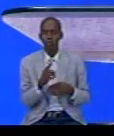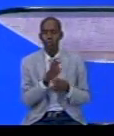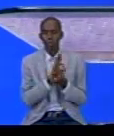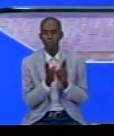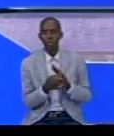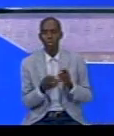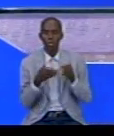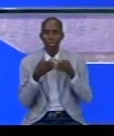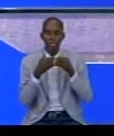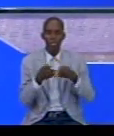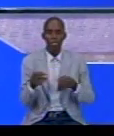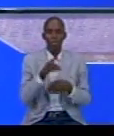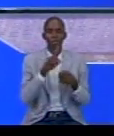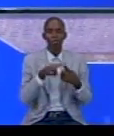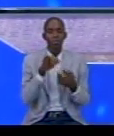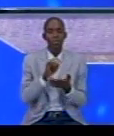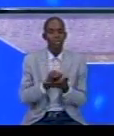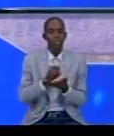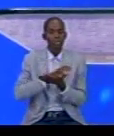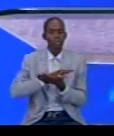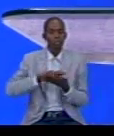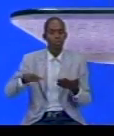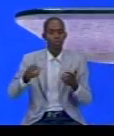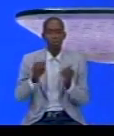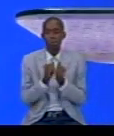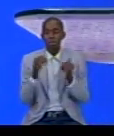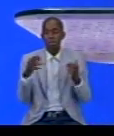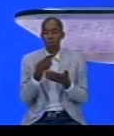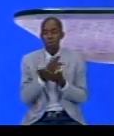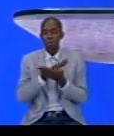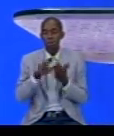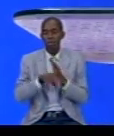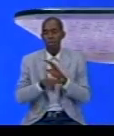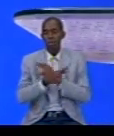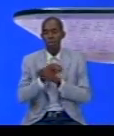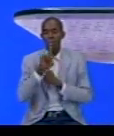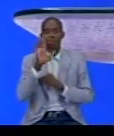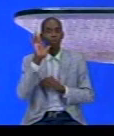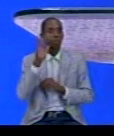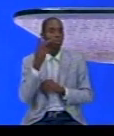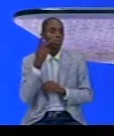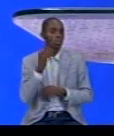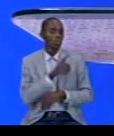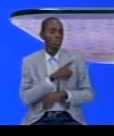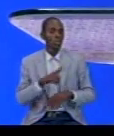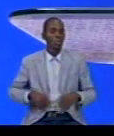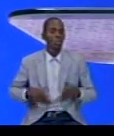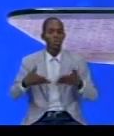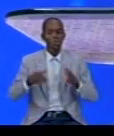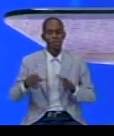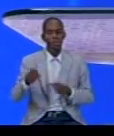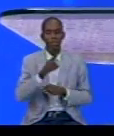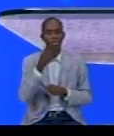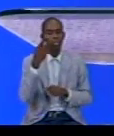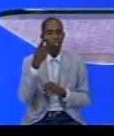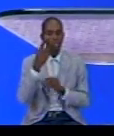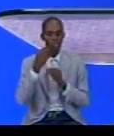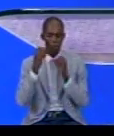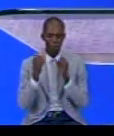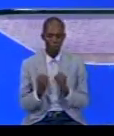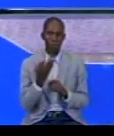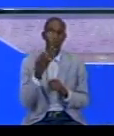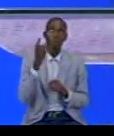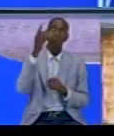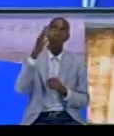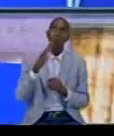lead them to that sanctification that without holiness no man shall save the Lord. And then you let them seek the power of God